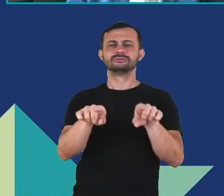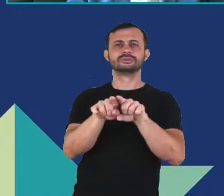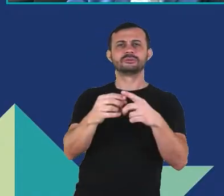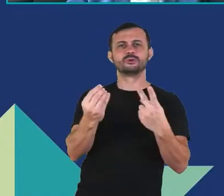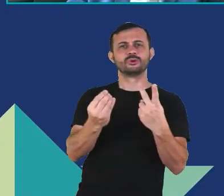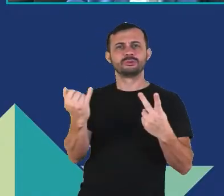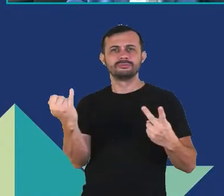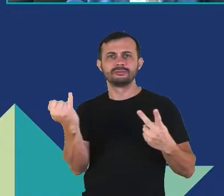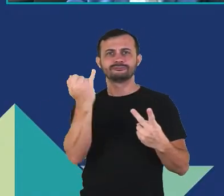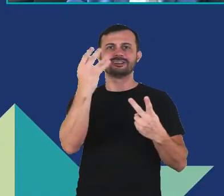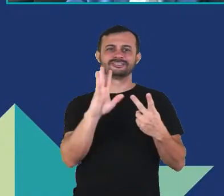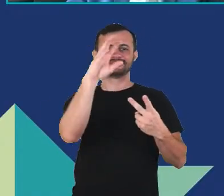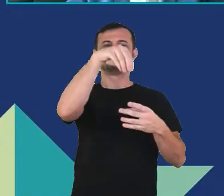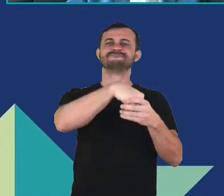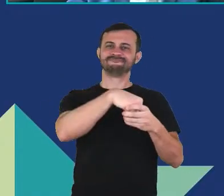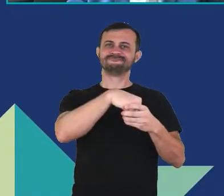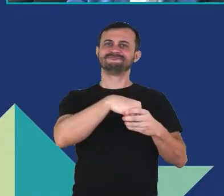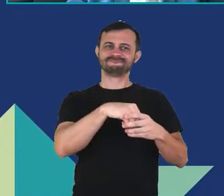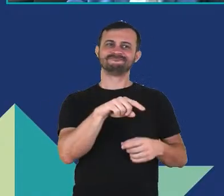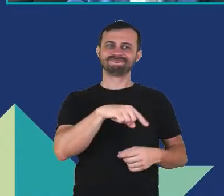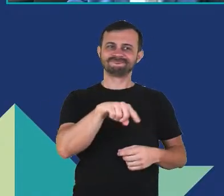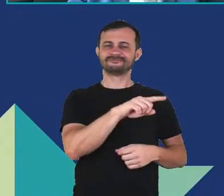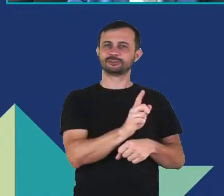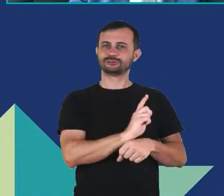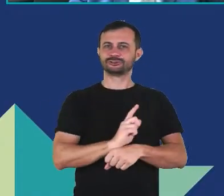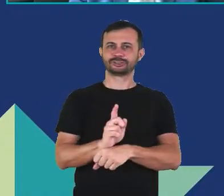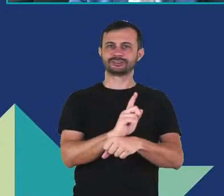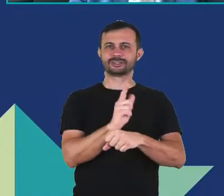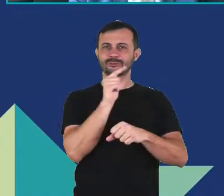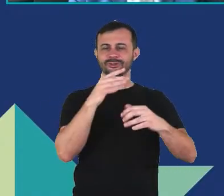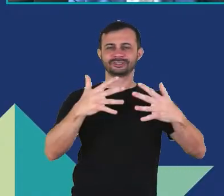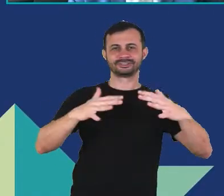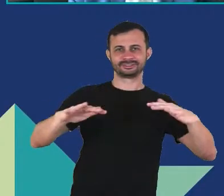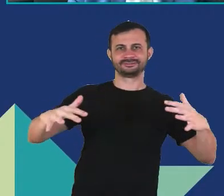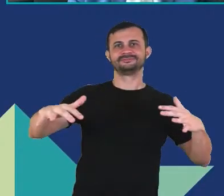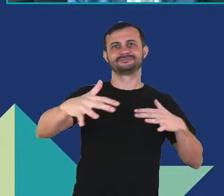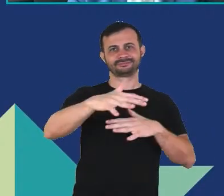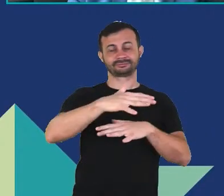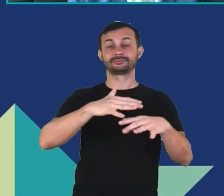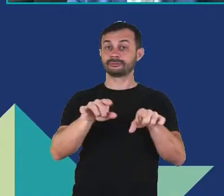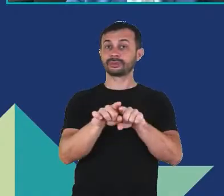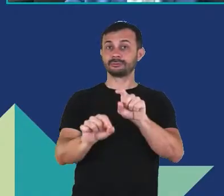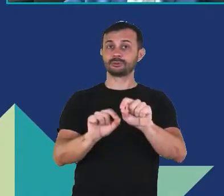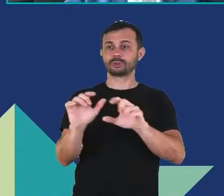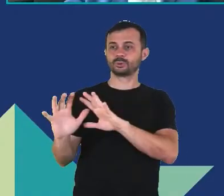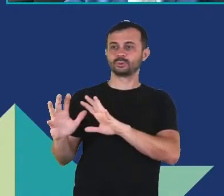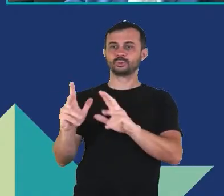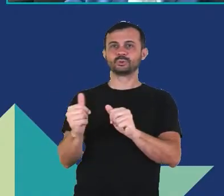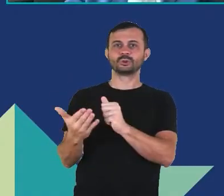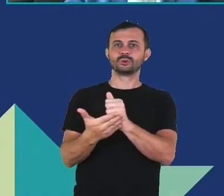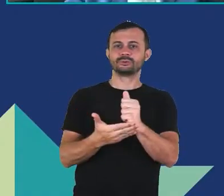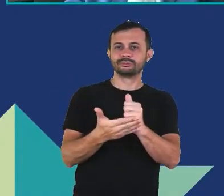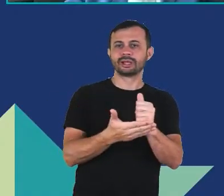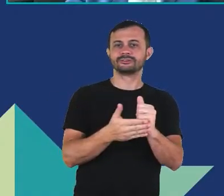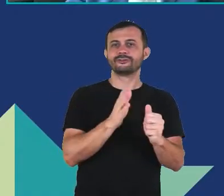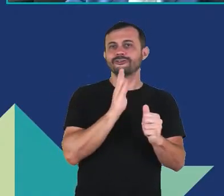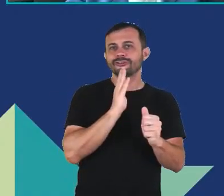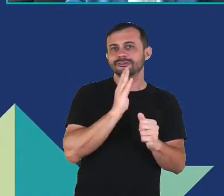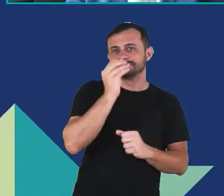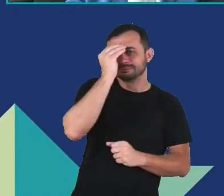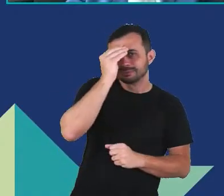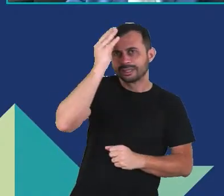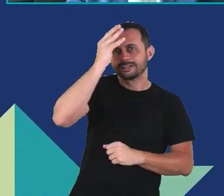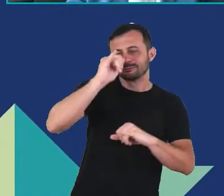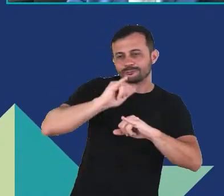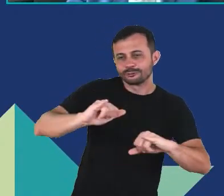in water management. And of course, it all starts with the knowledge base, the information that you have, and gathering as much